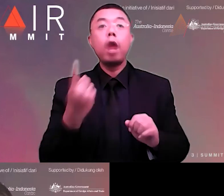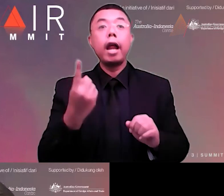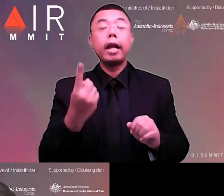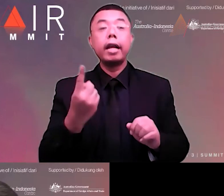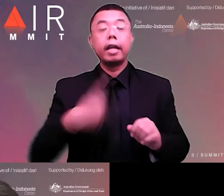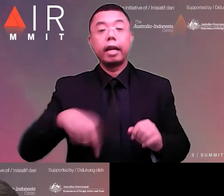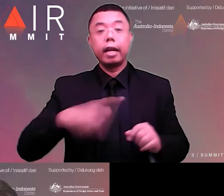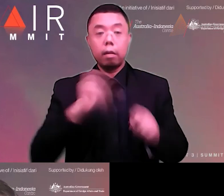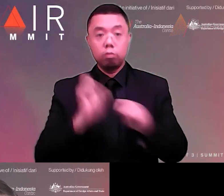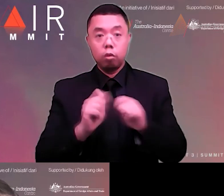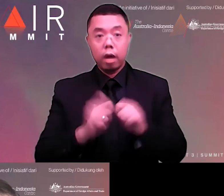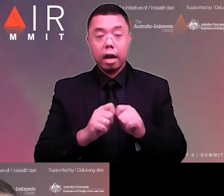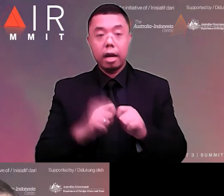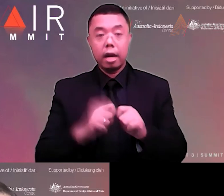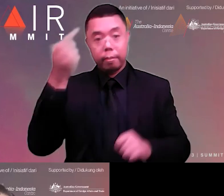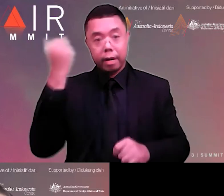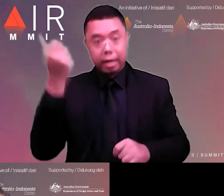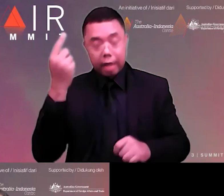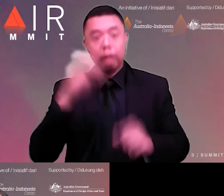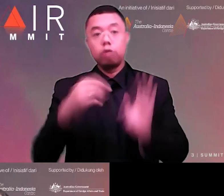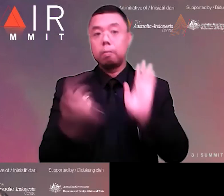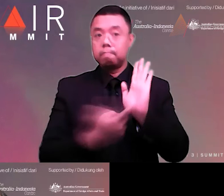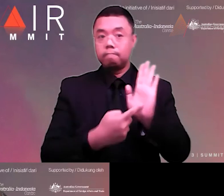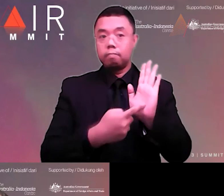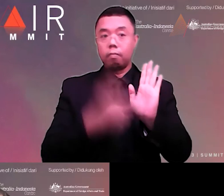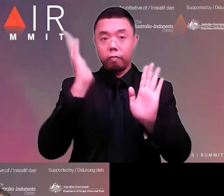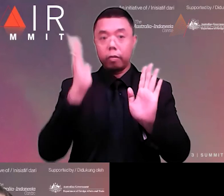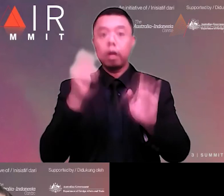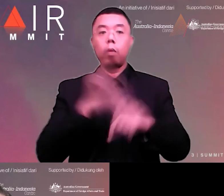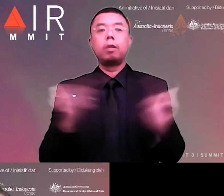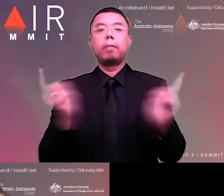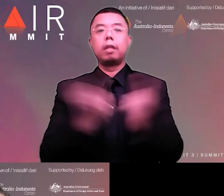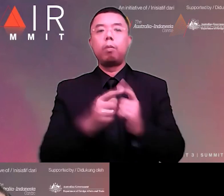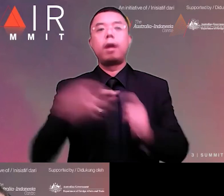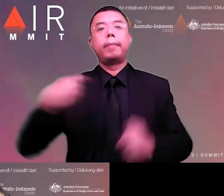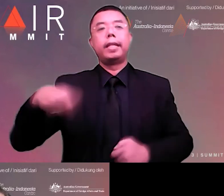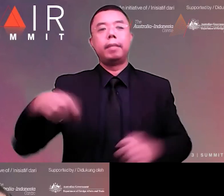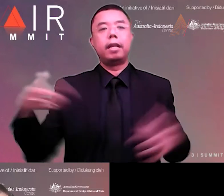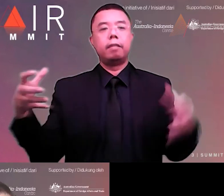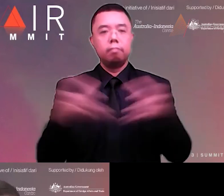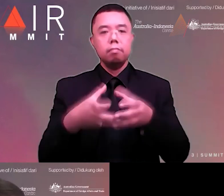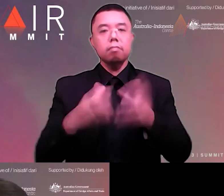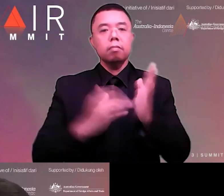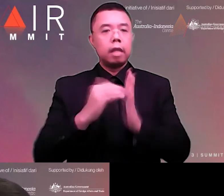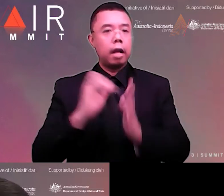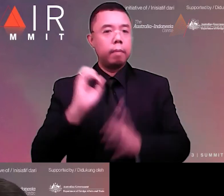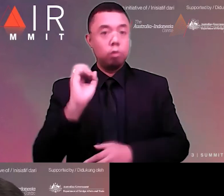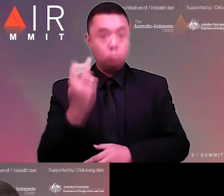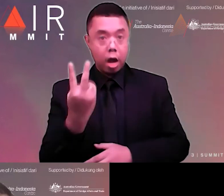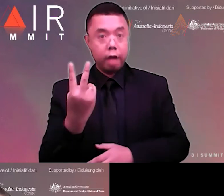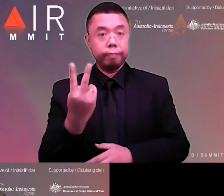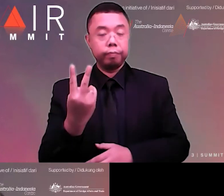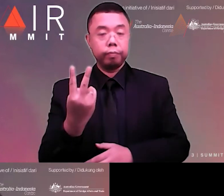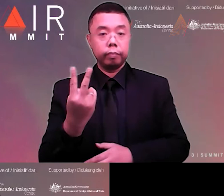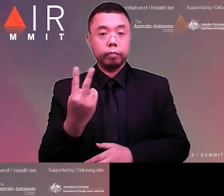at cabinet meetings and the like. The next phase, to next slide, please. The next phase was